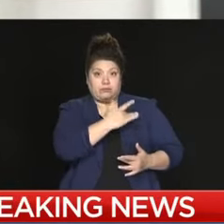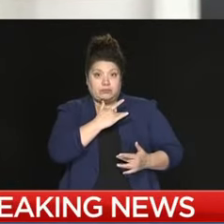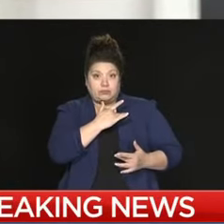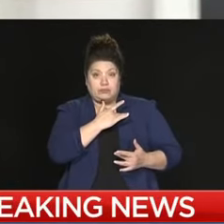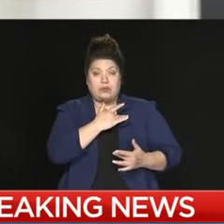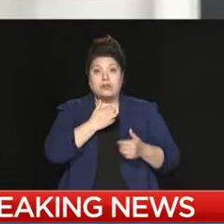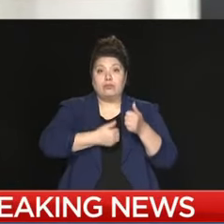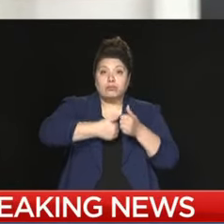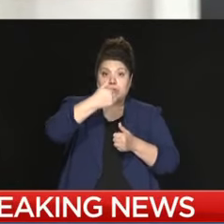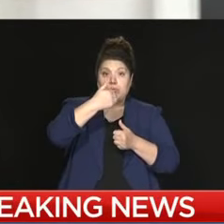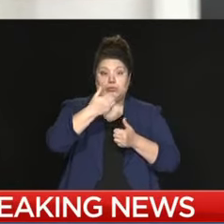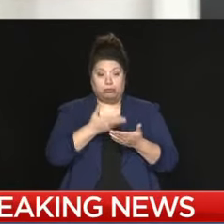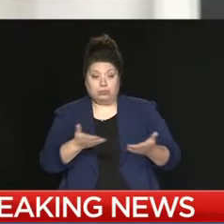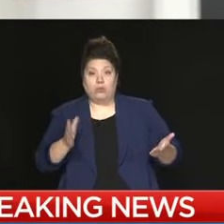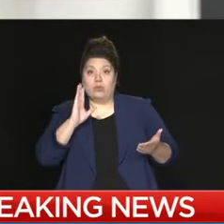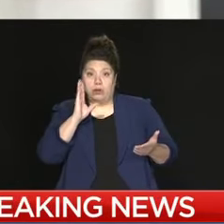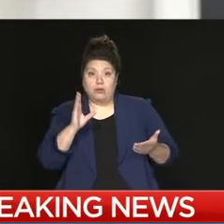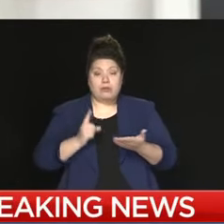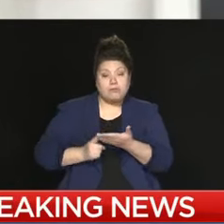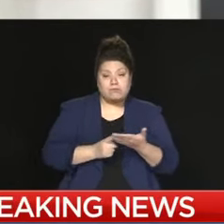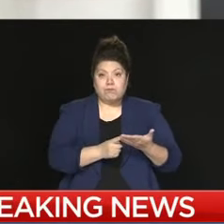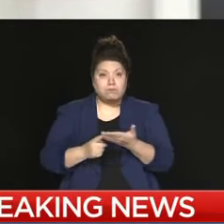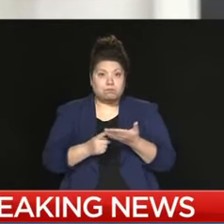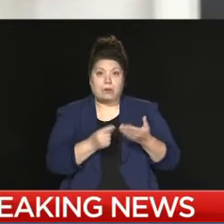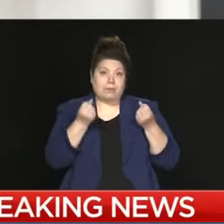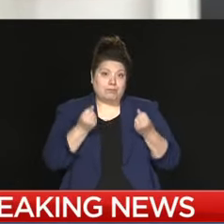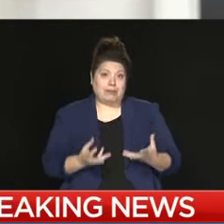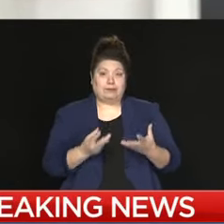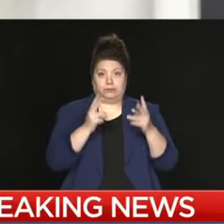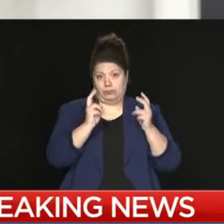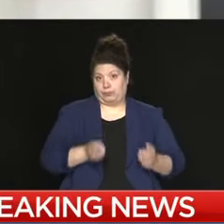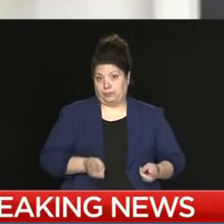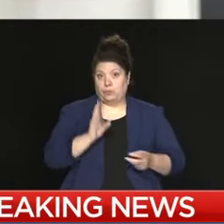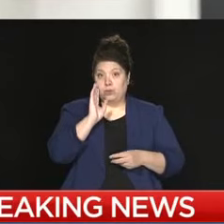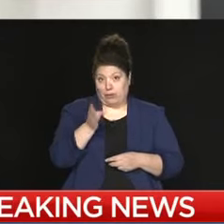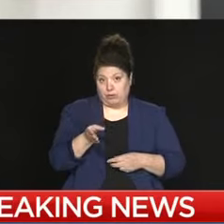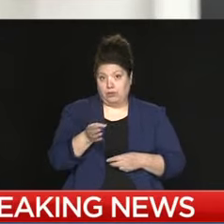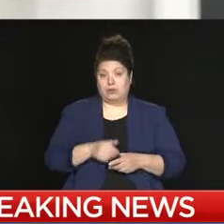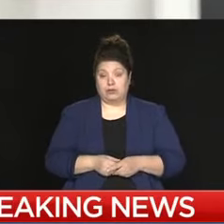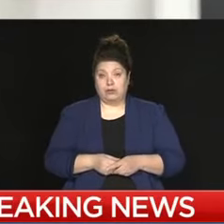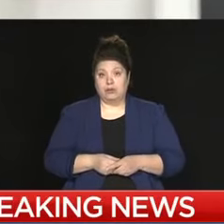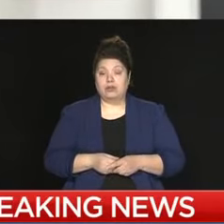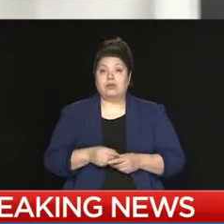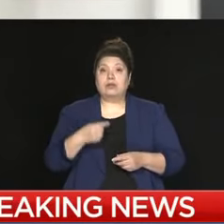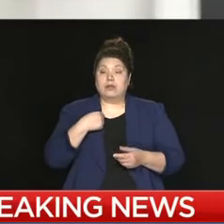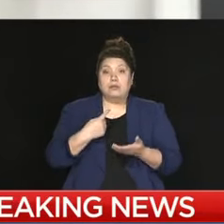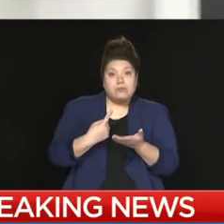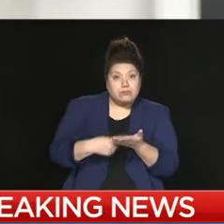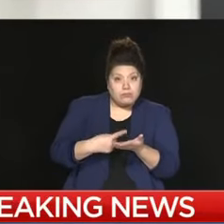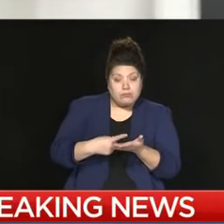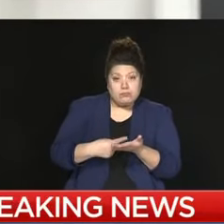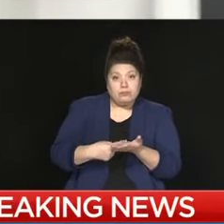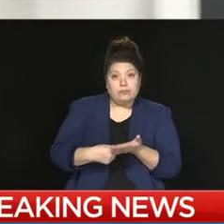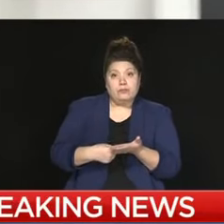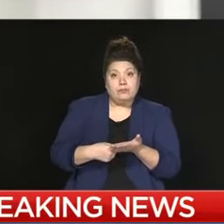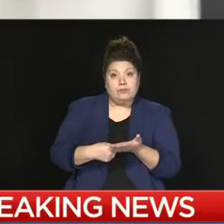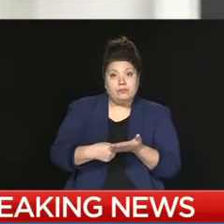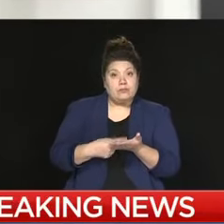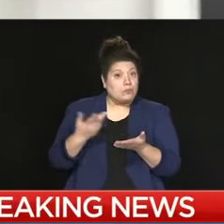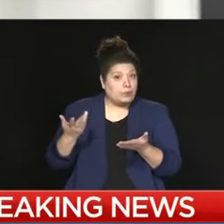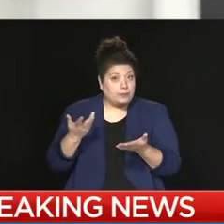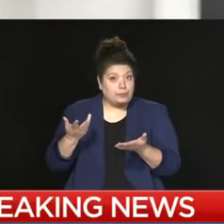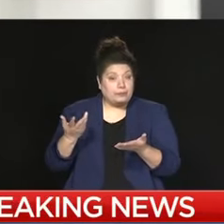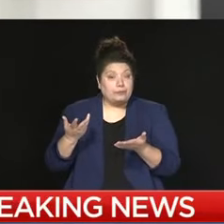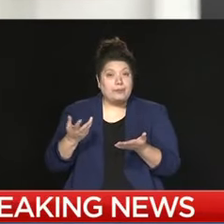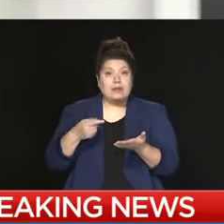of provinces and territories, and many things are on the program. We will continue our discussions with regards to the